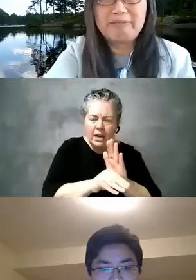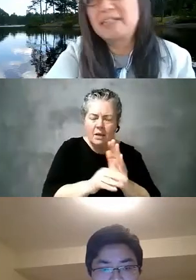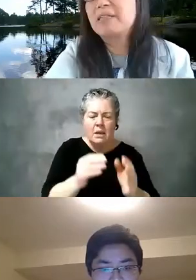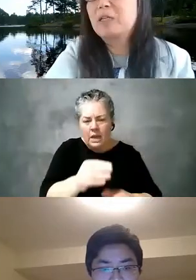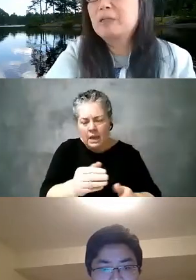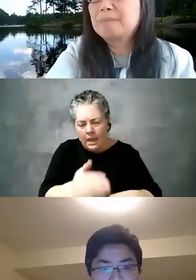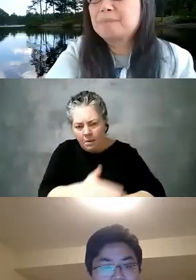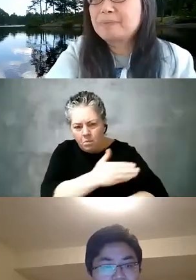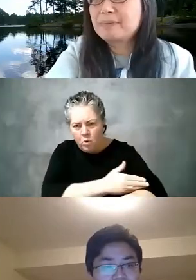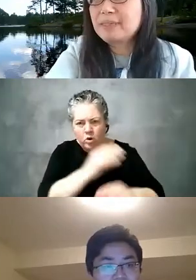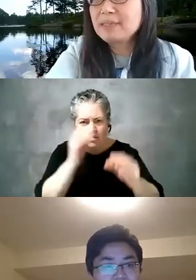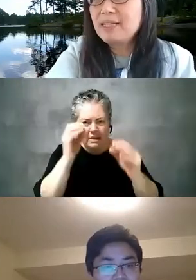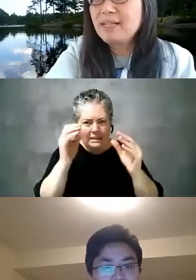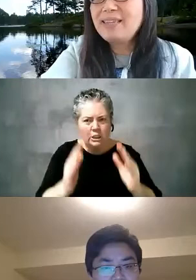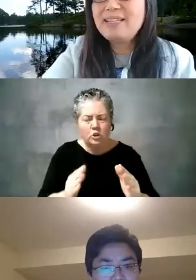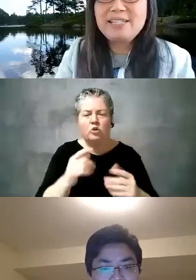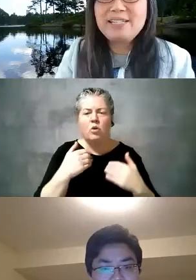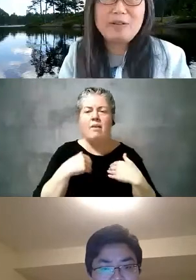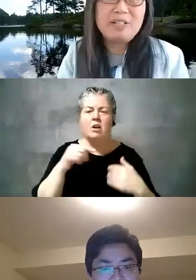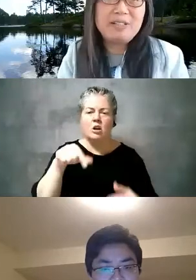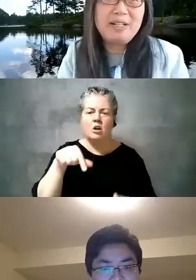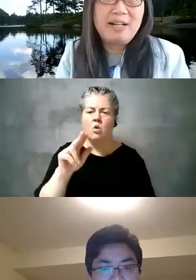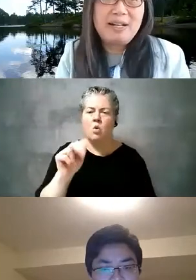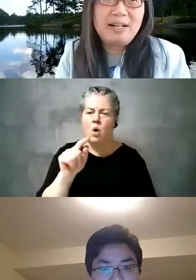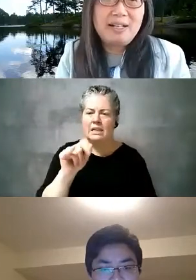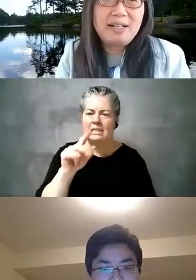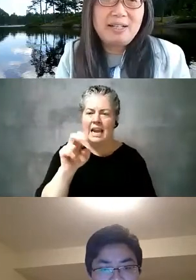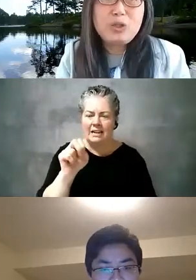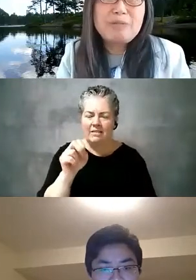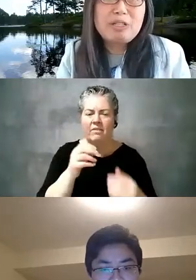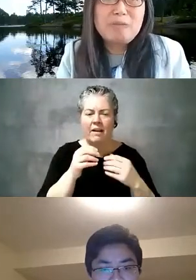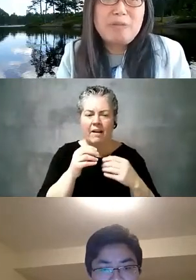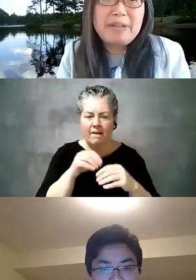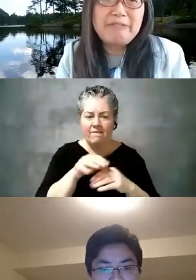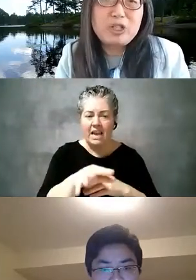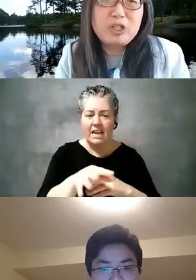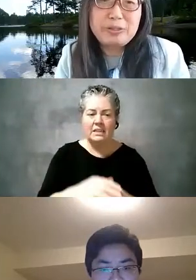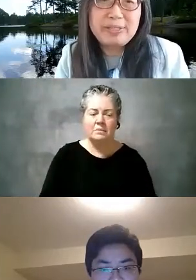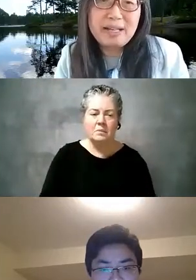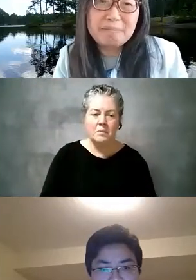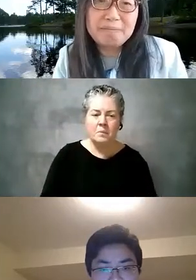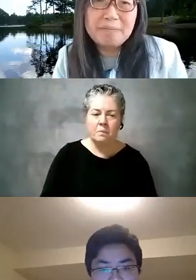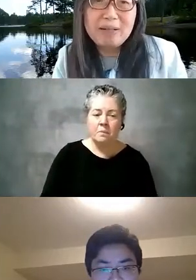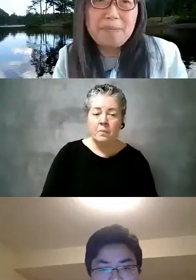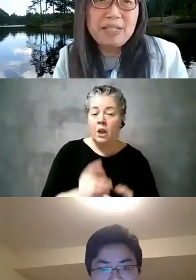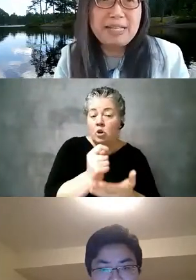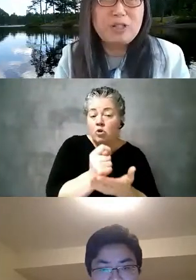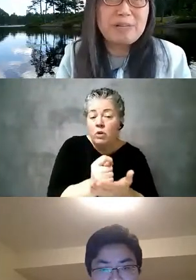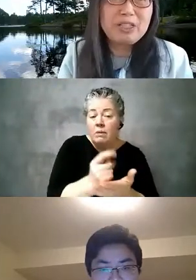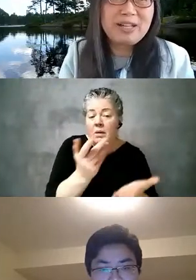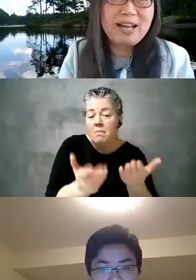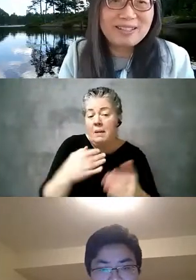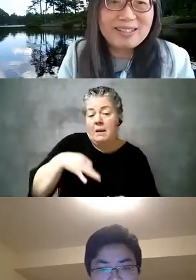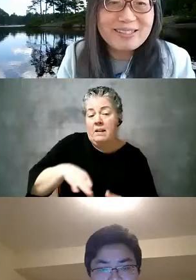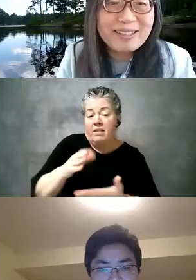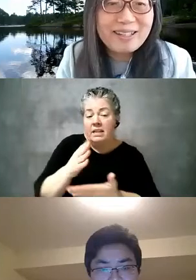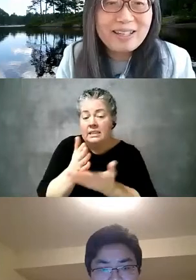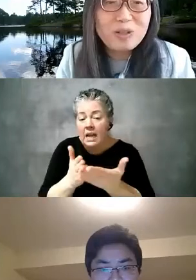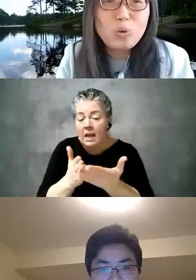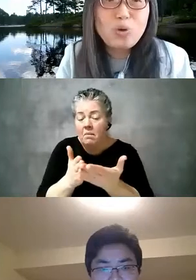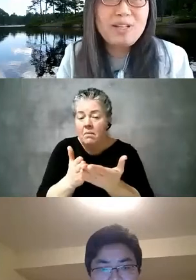positive effect. Another scenario, the treatment could be beneficial to some, but detrimental to